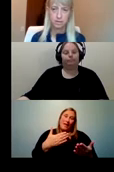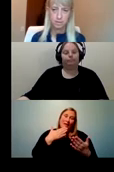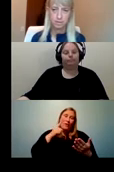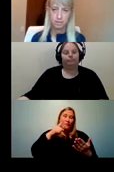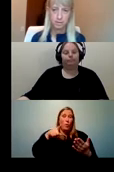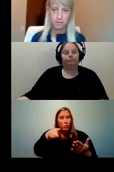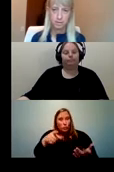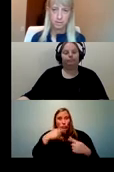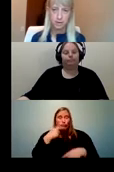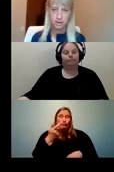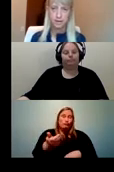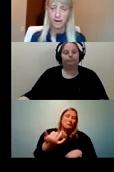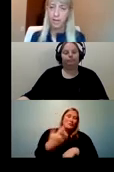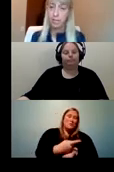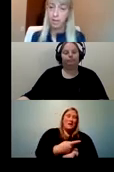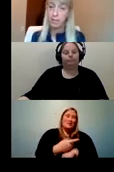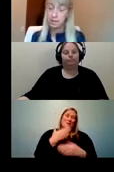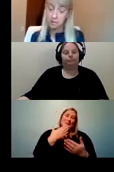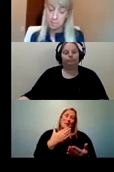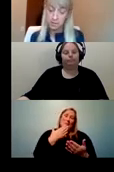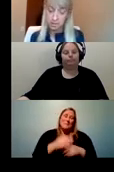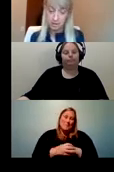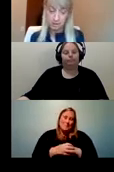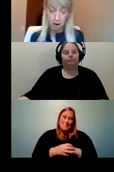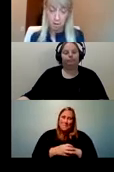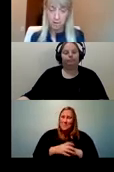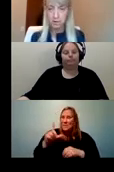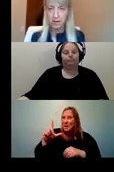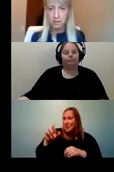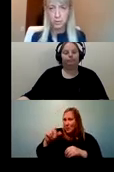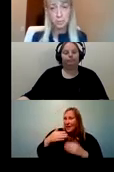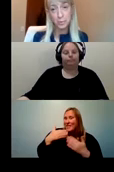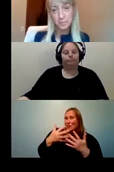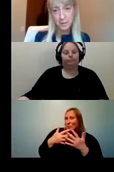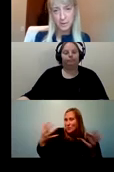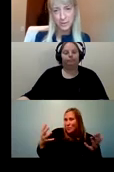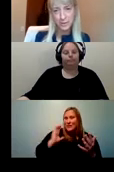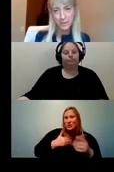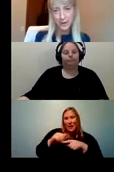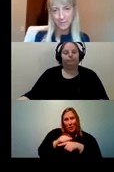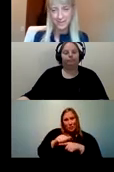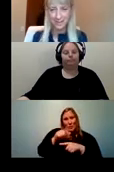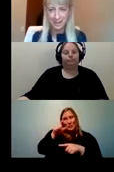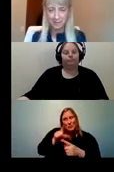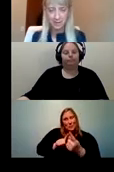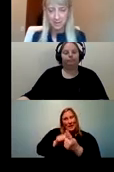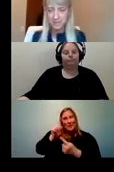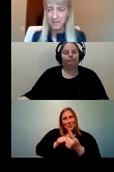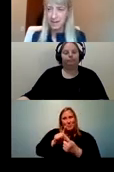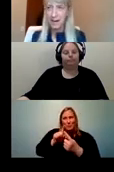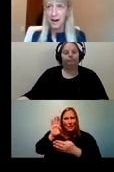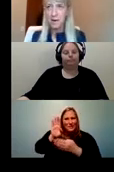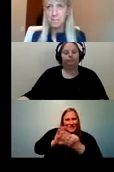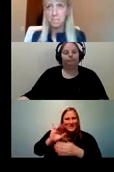time with us today. So, and thank you very much. And all of our trainings were supposed to be in person this year, obviously, like everyone